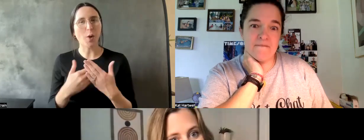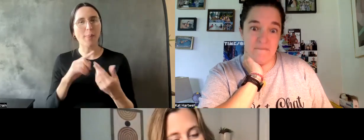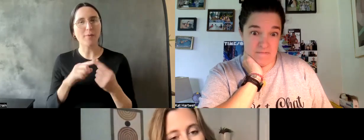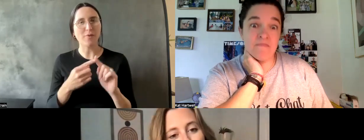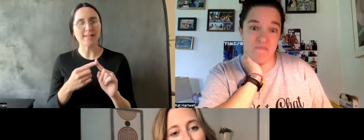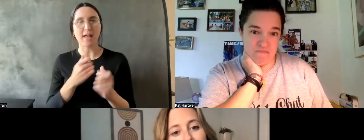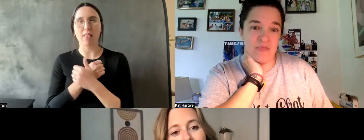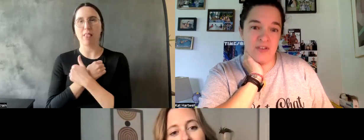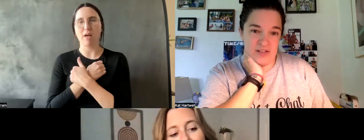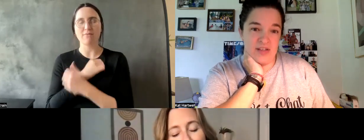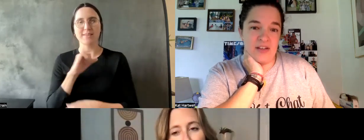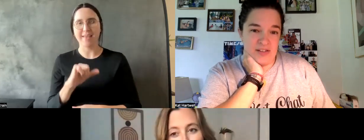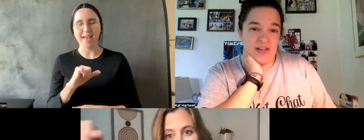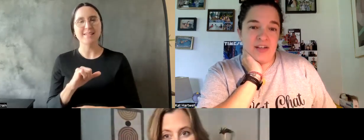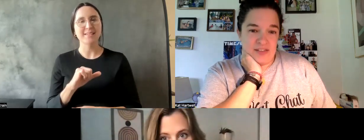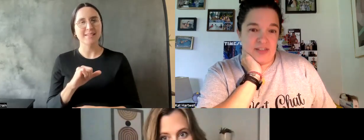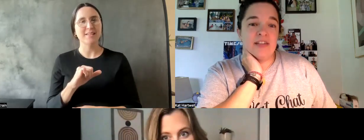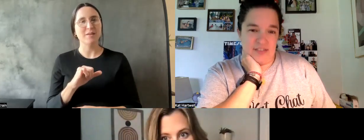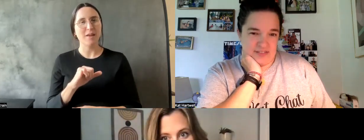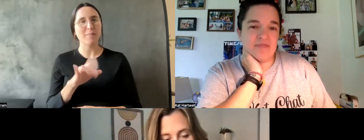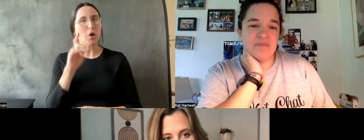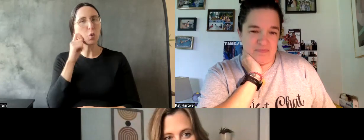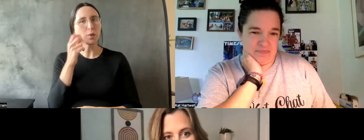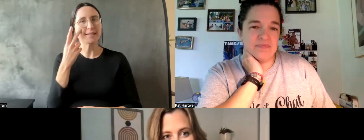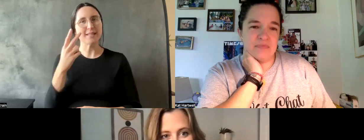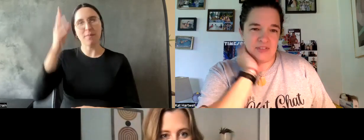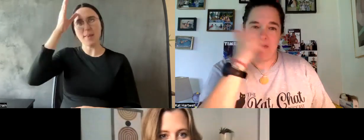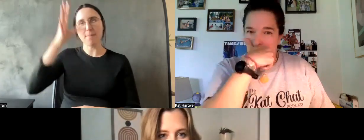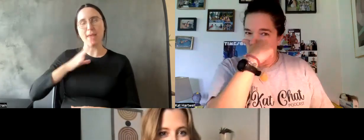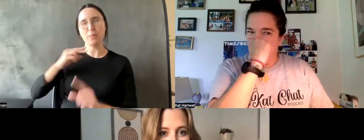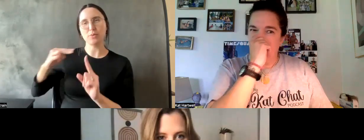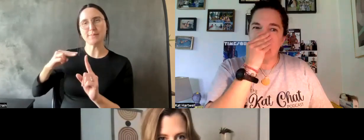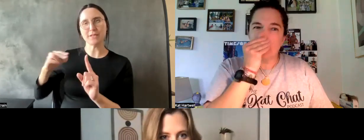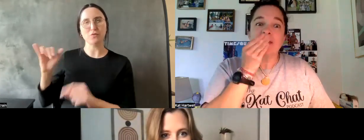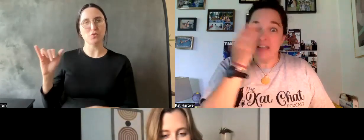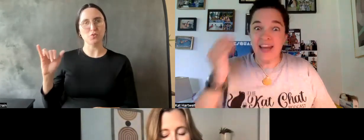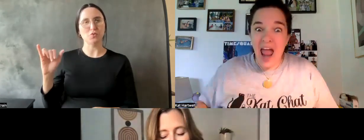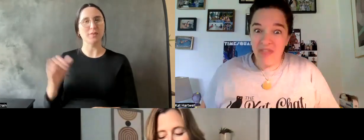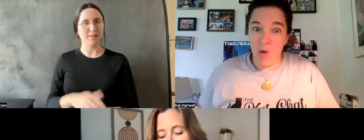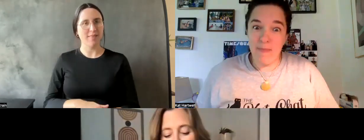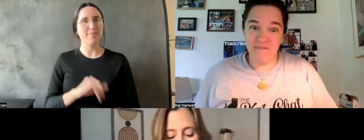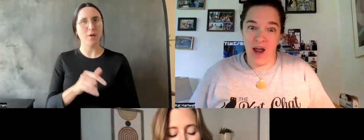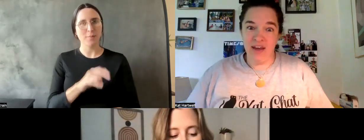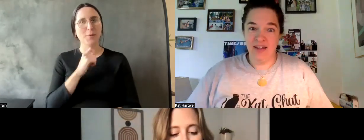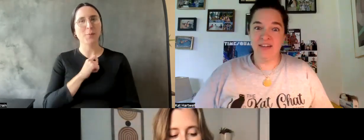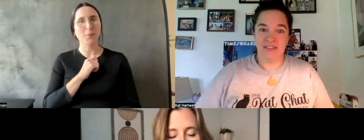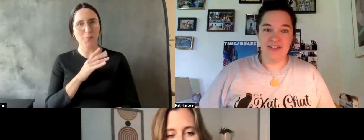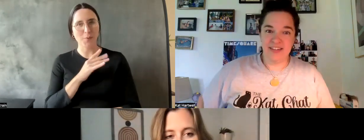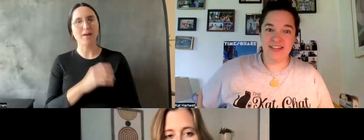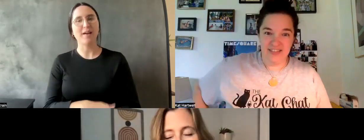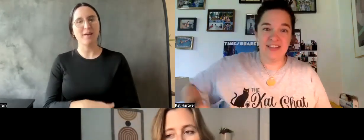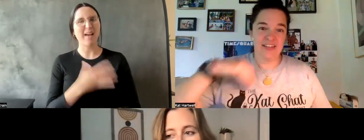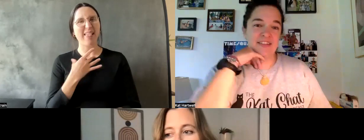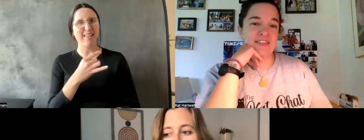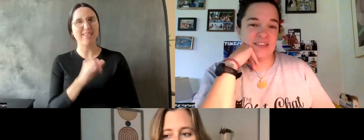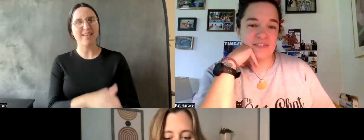love that. I mean, it would be neat to kind of see that from the male perspective too, like, you know, what that looks like. That So would be I, I, funny. I like that.